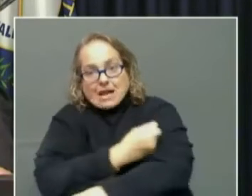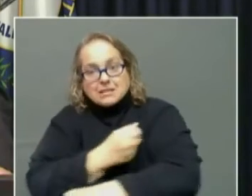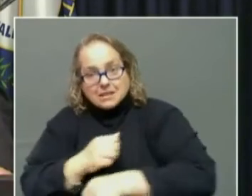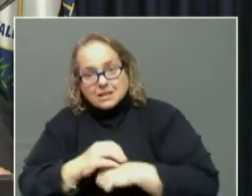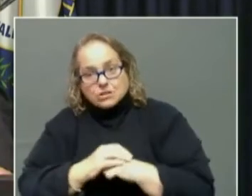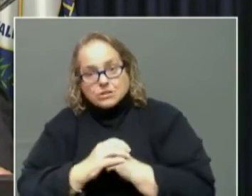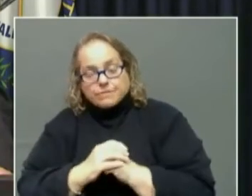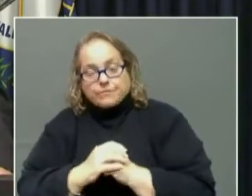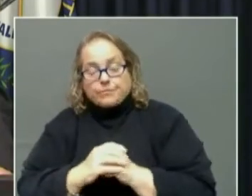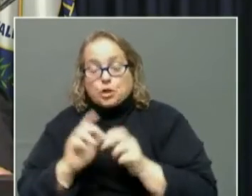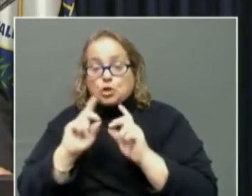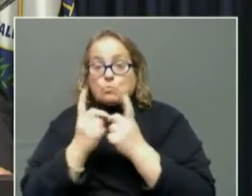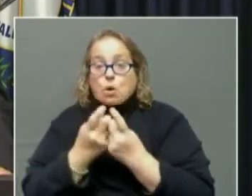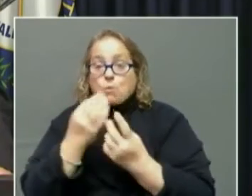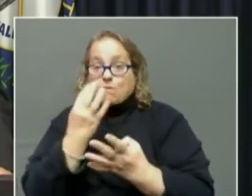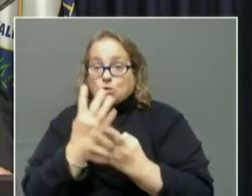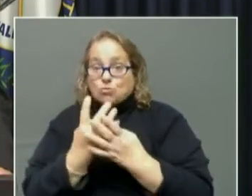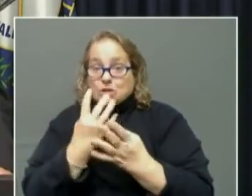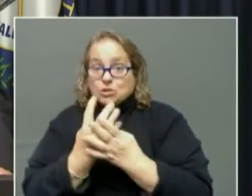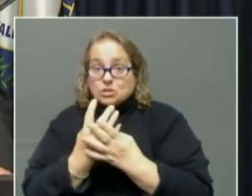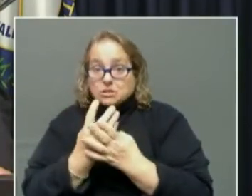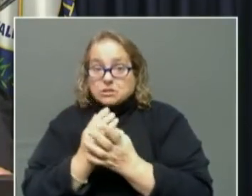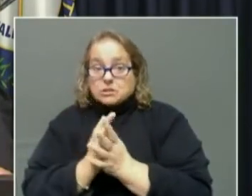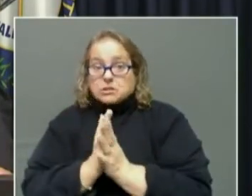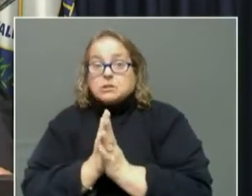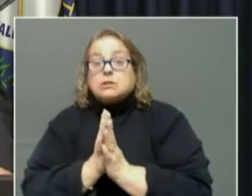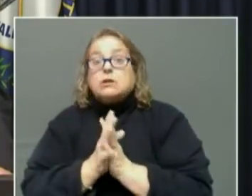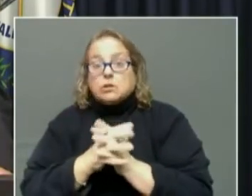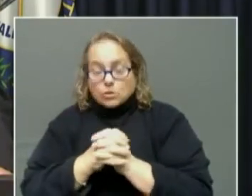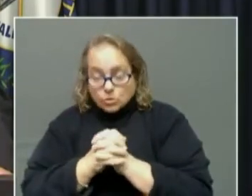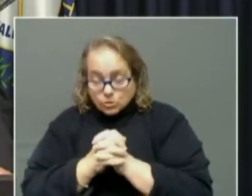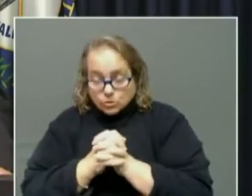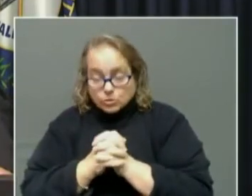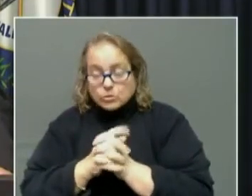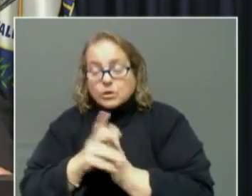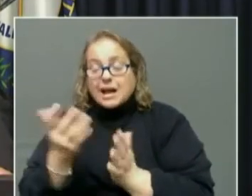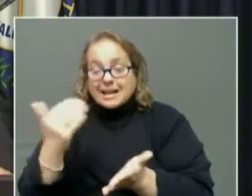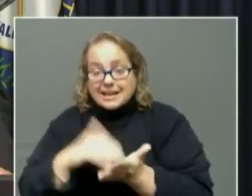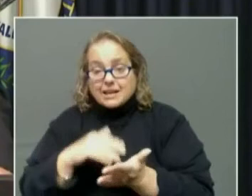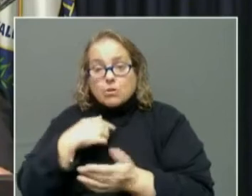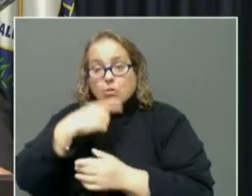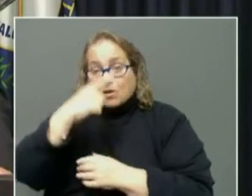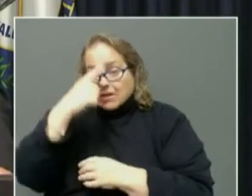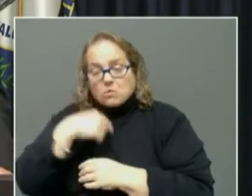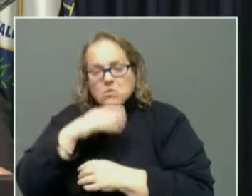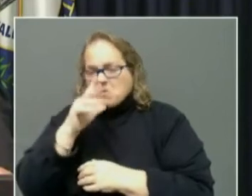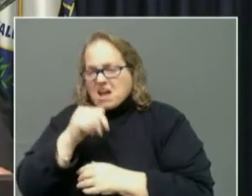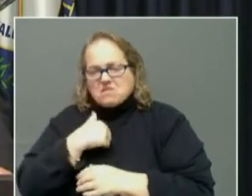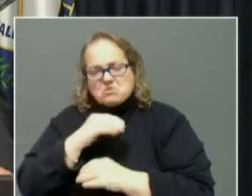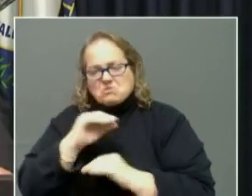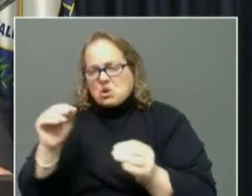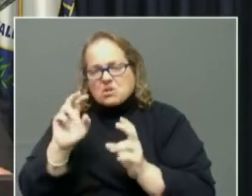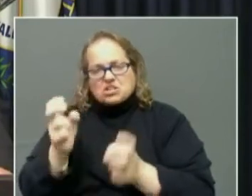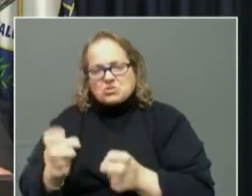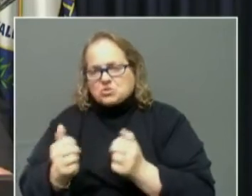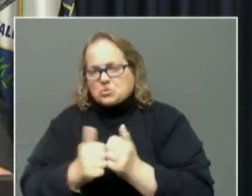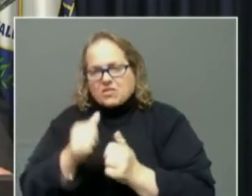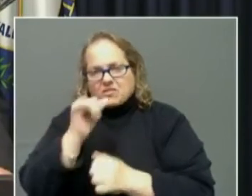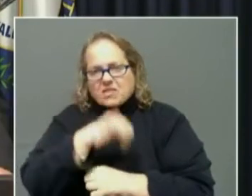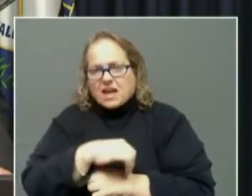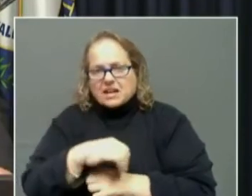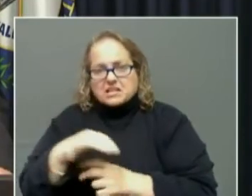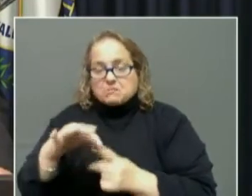Department of Corrections, again, we think that we're not going to have any issues coming out of that, especially with the populations